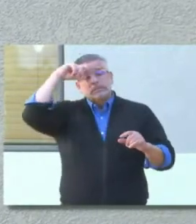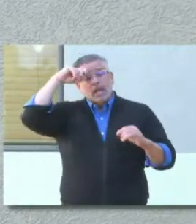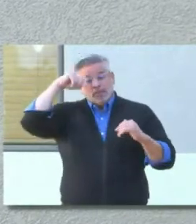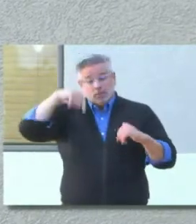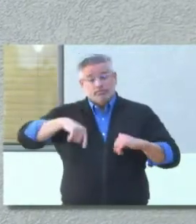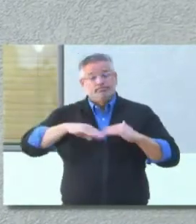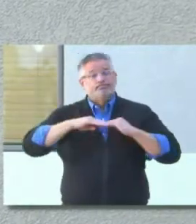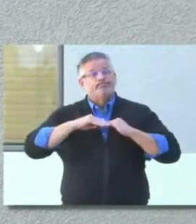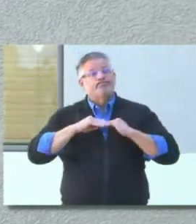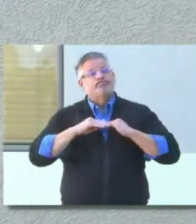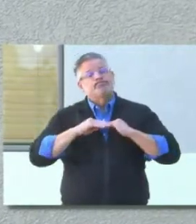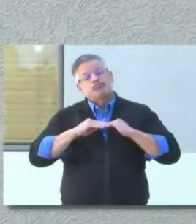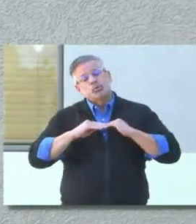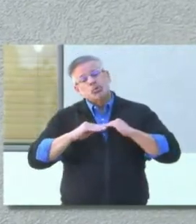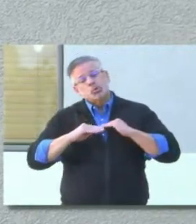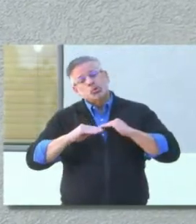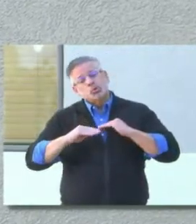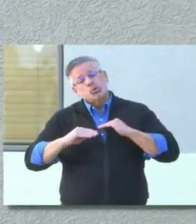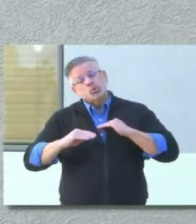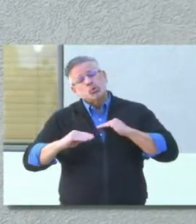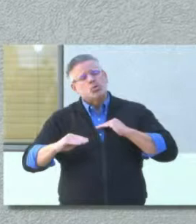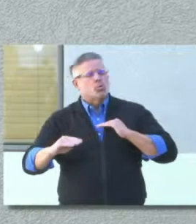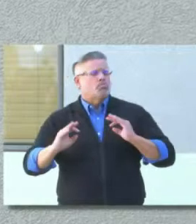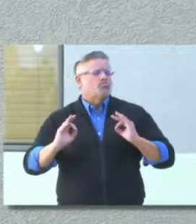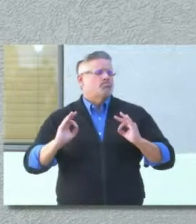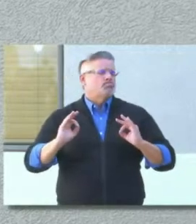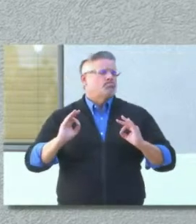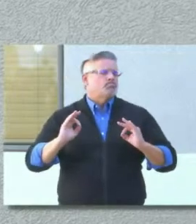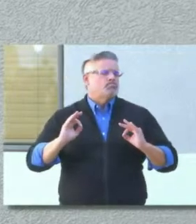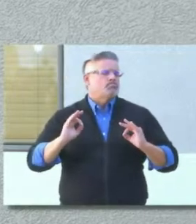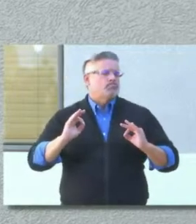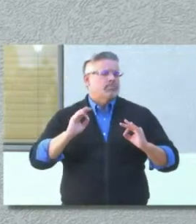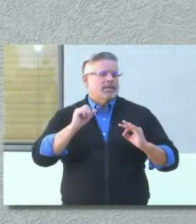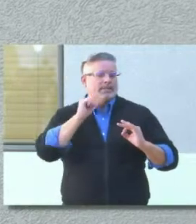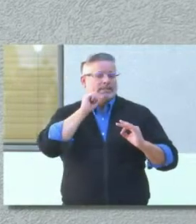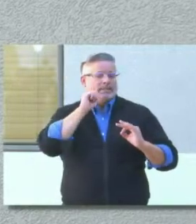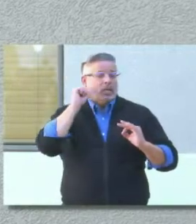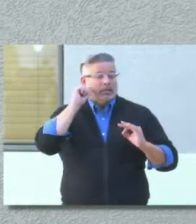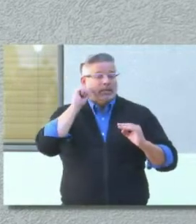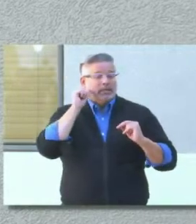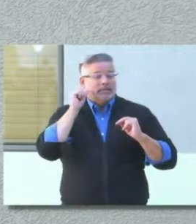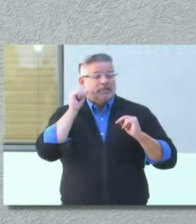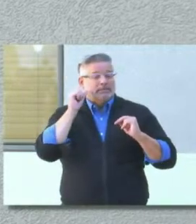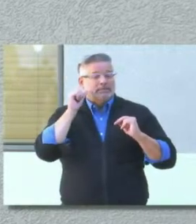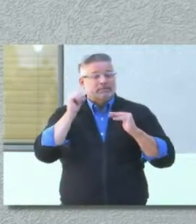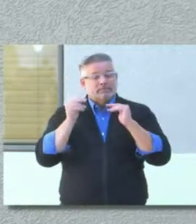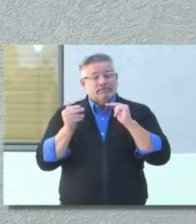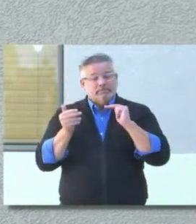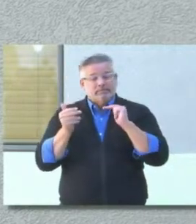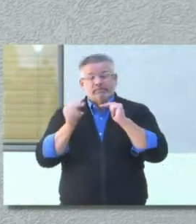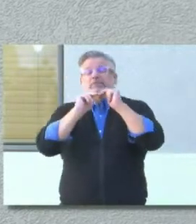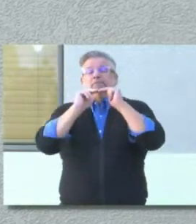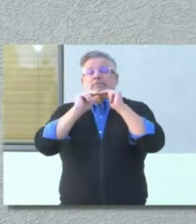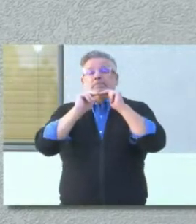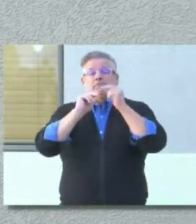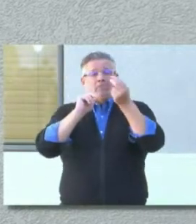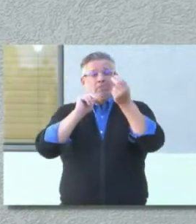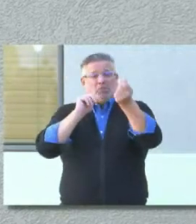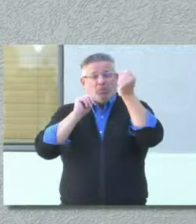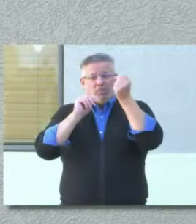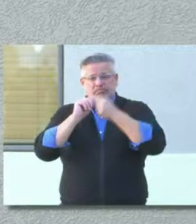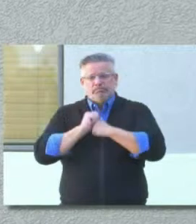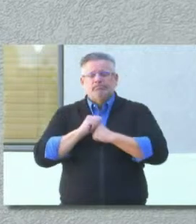case rates in America for a large portion of the summer. Just yesterday, we went up to about 16th lowest. That moved rather